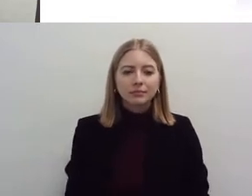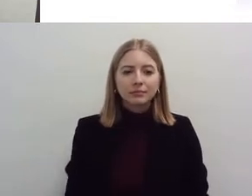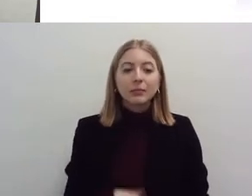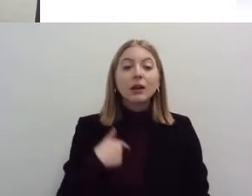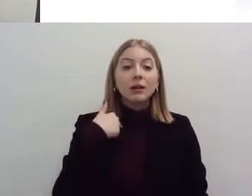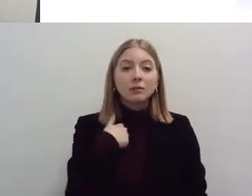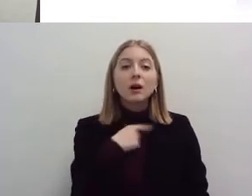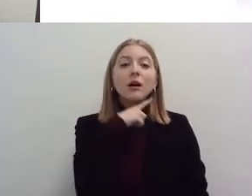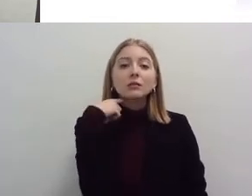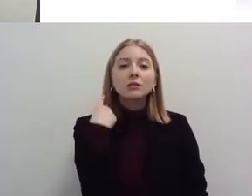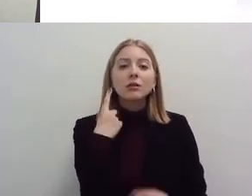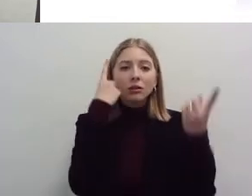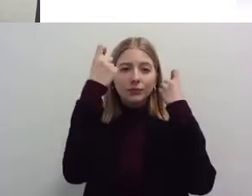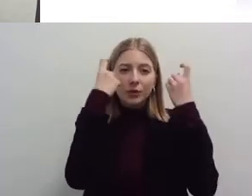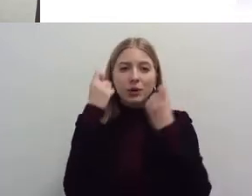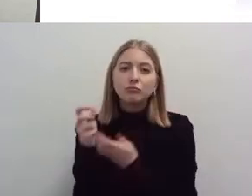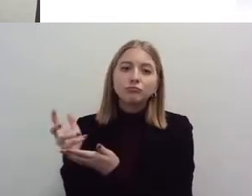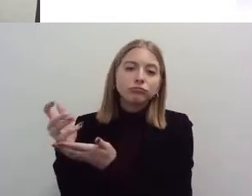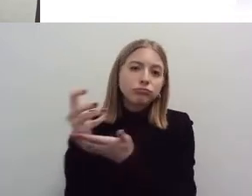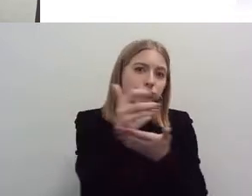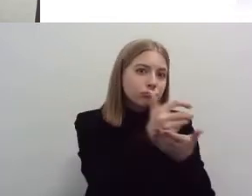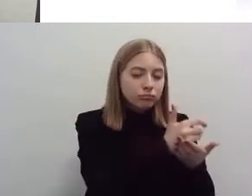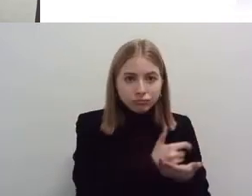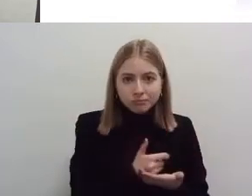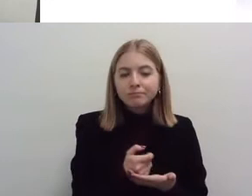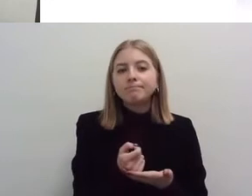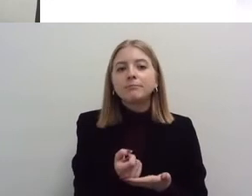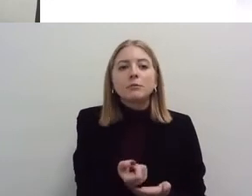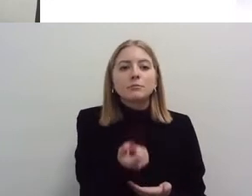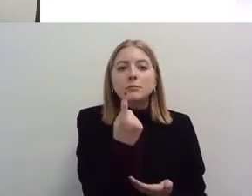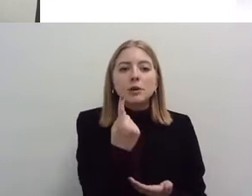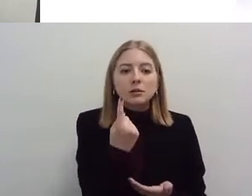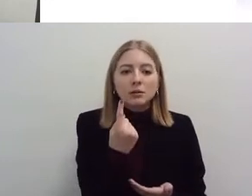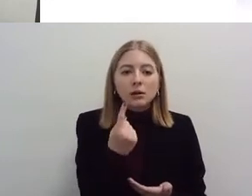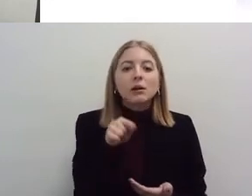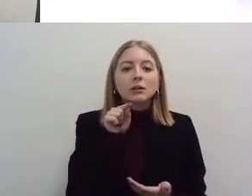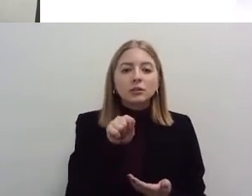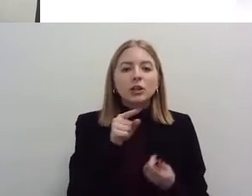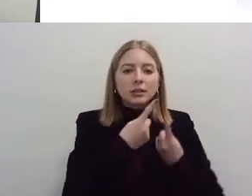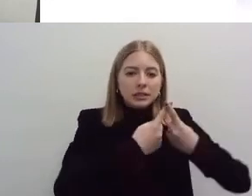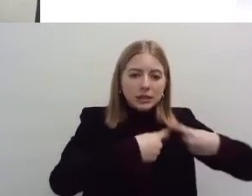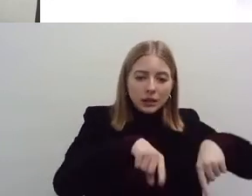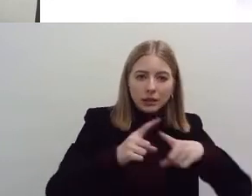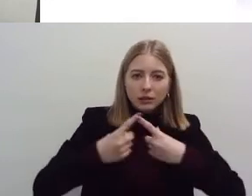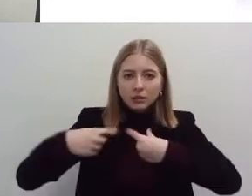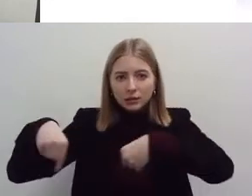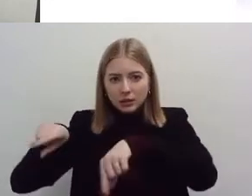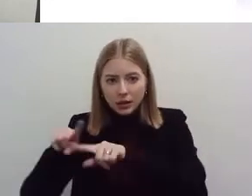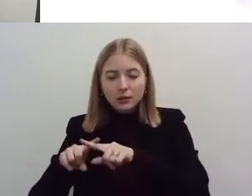four areas. So they collected information from their prenatal systems, daycare